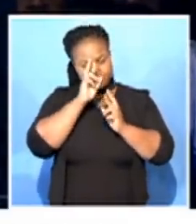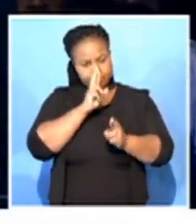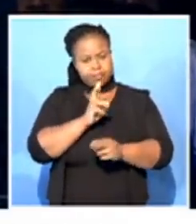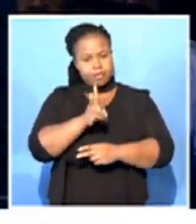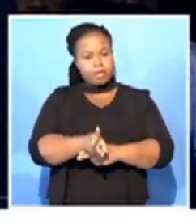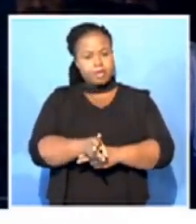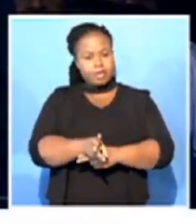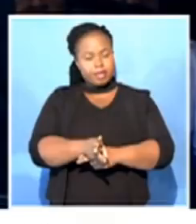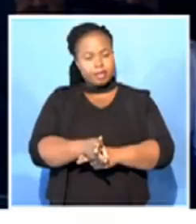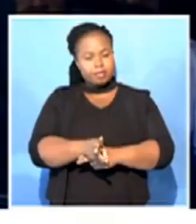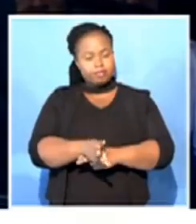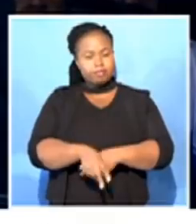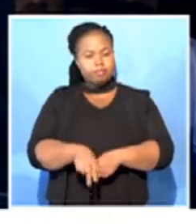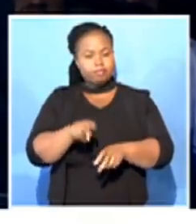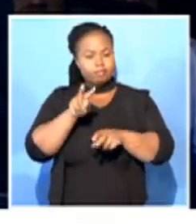obey,